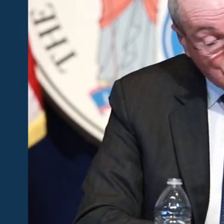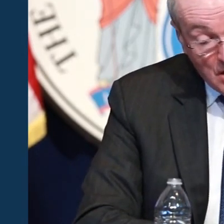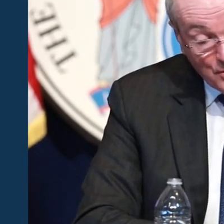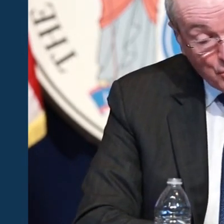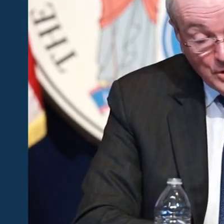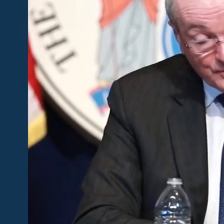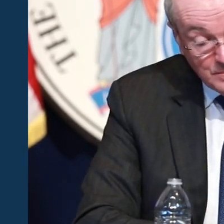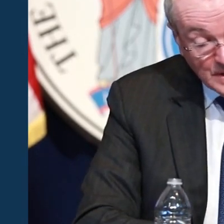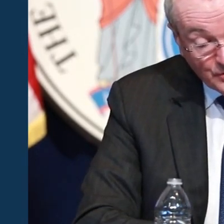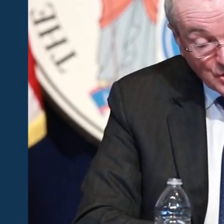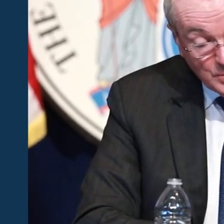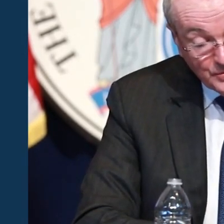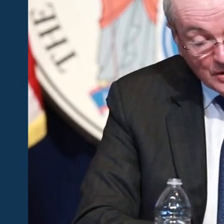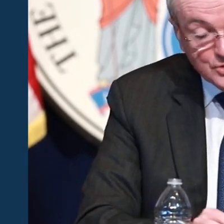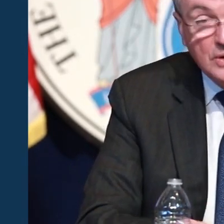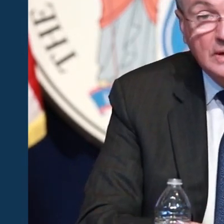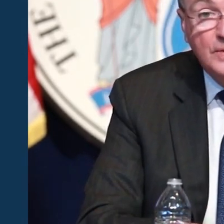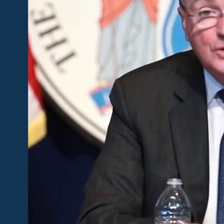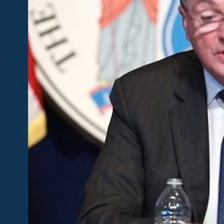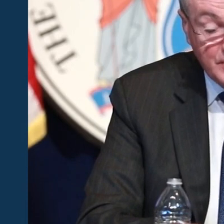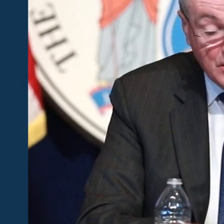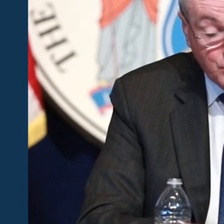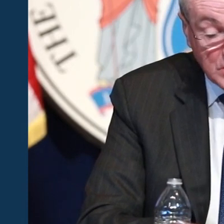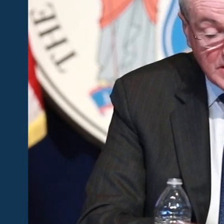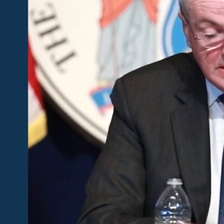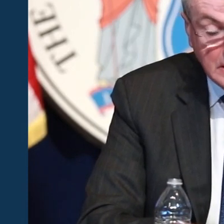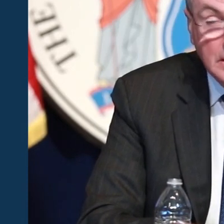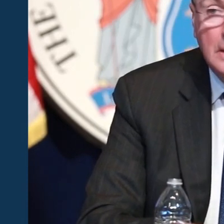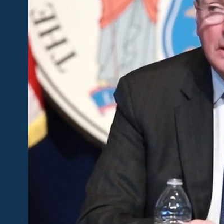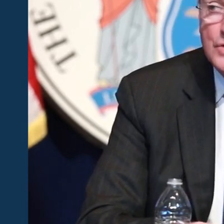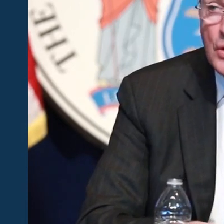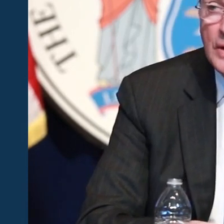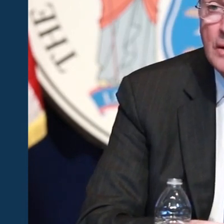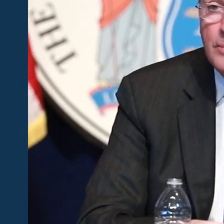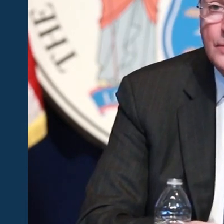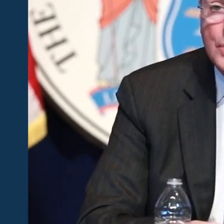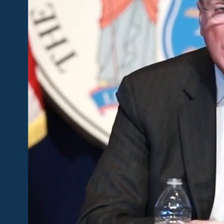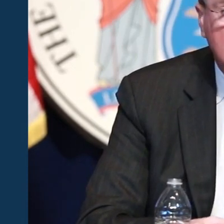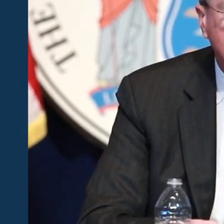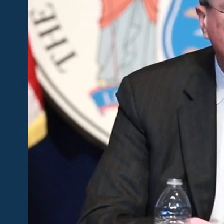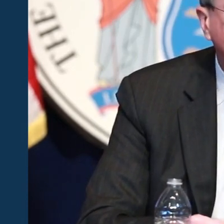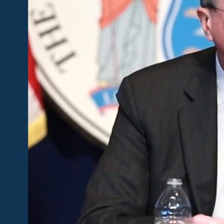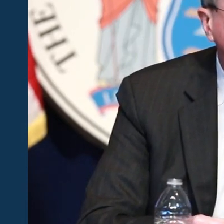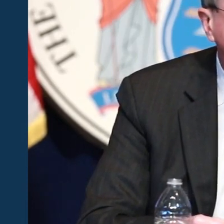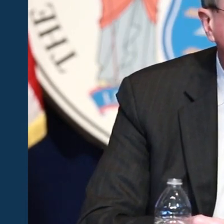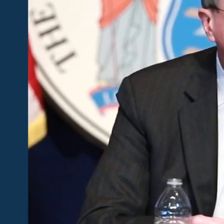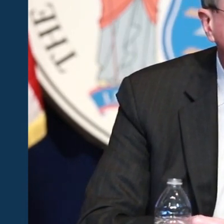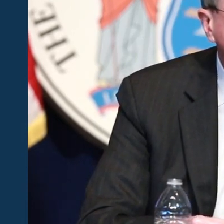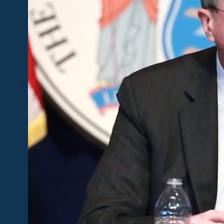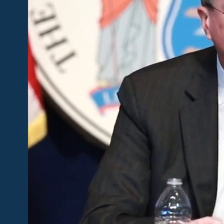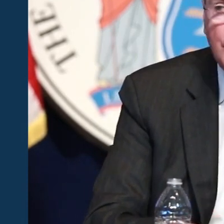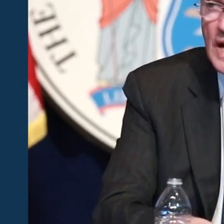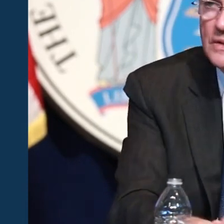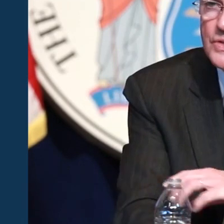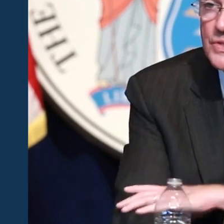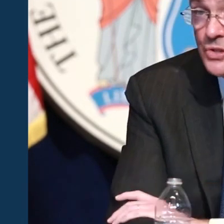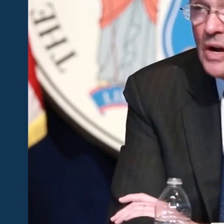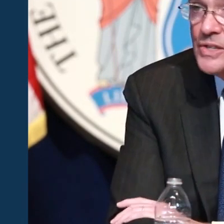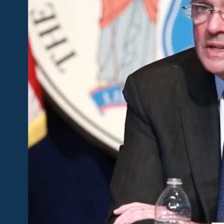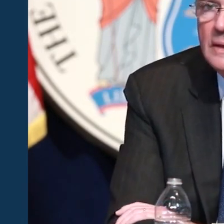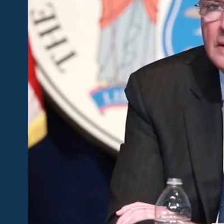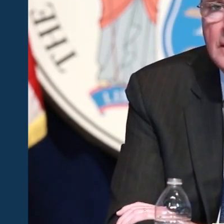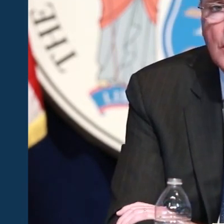just got off a call a few minutes ago with Secretary of Veteran Affairs Wilkie, talking about the challenges, the enormous challenges